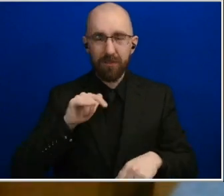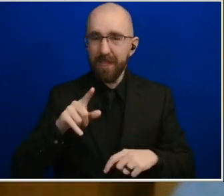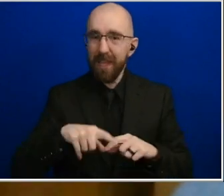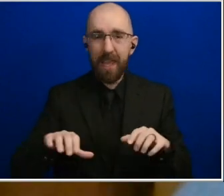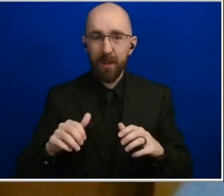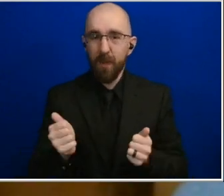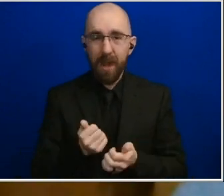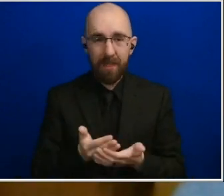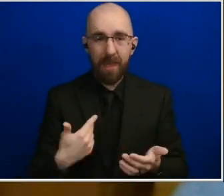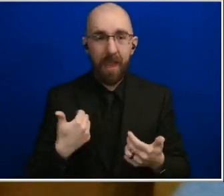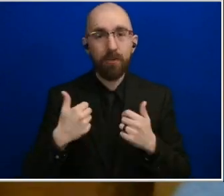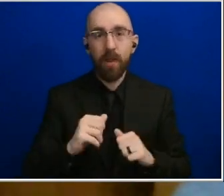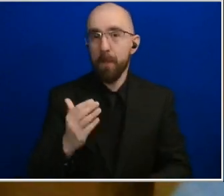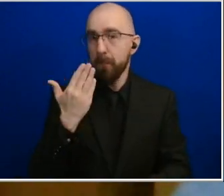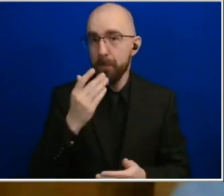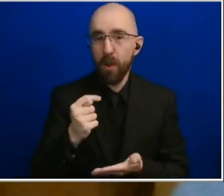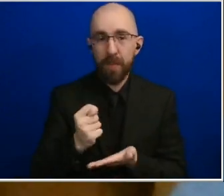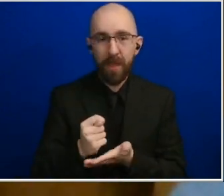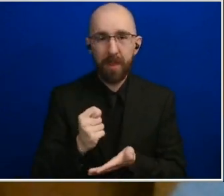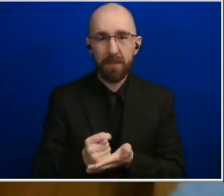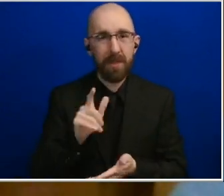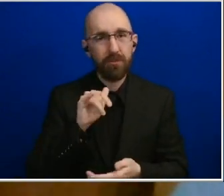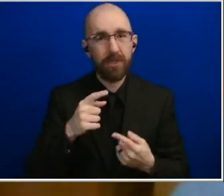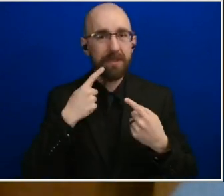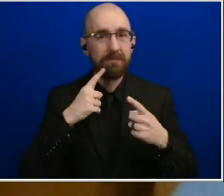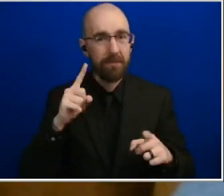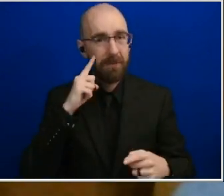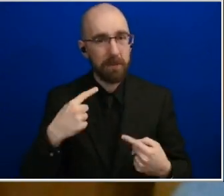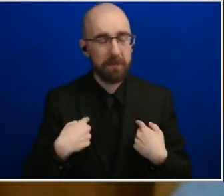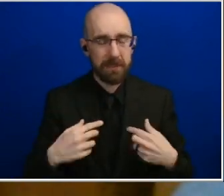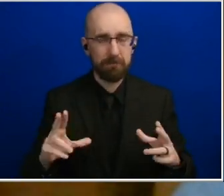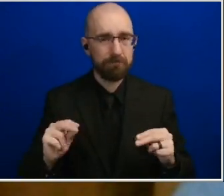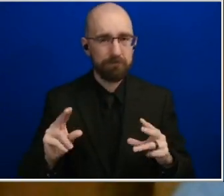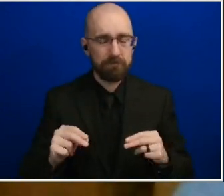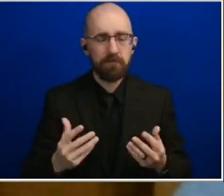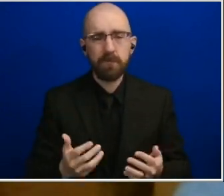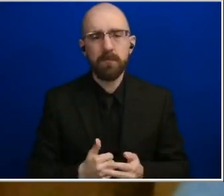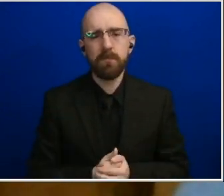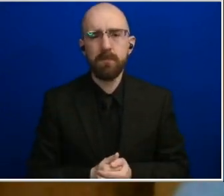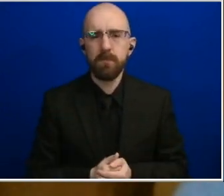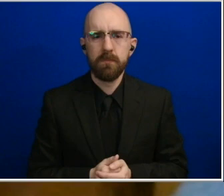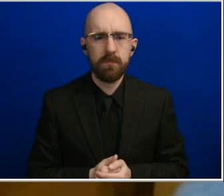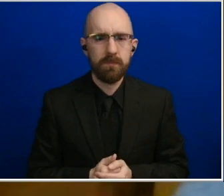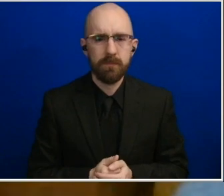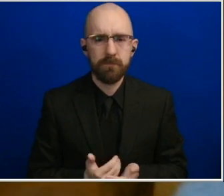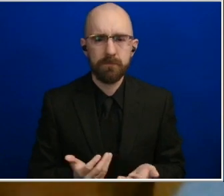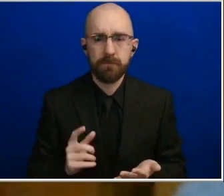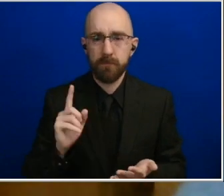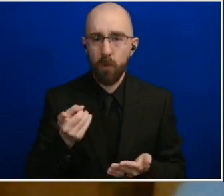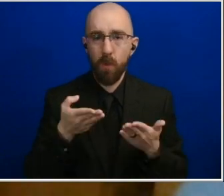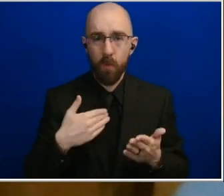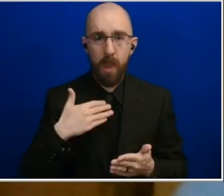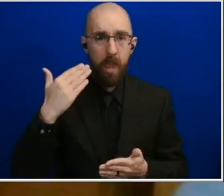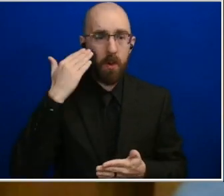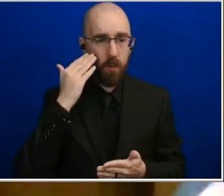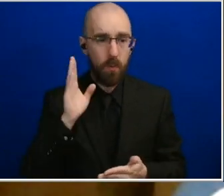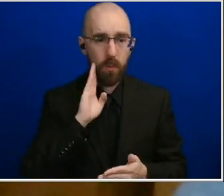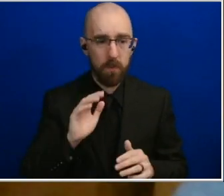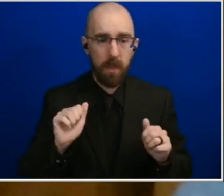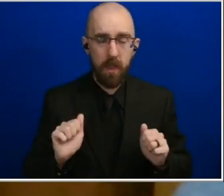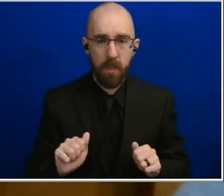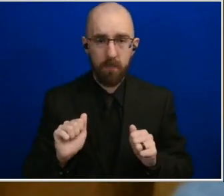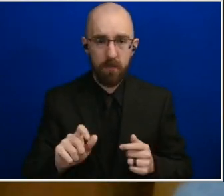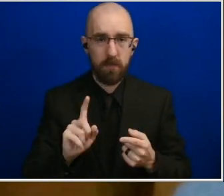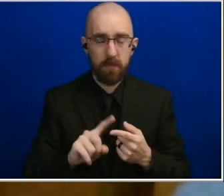mirror therapy. It really didn't work for me. And the only way I knew I was going to be able to get on with